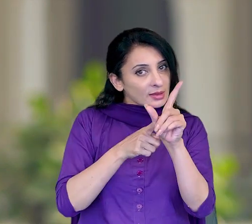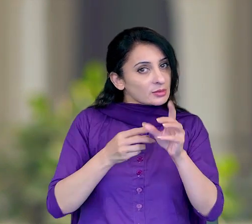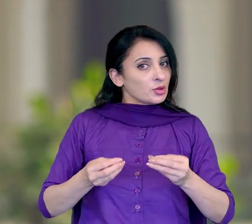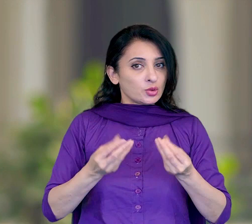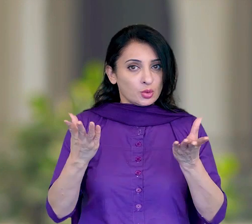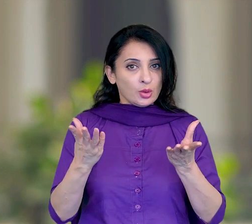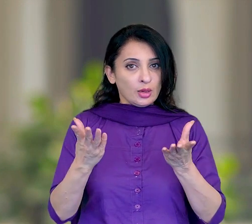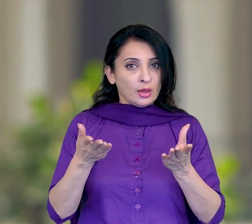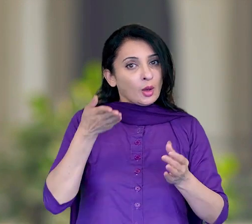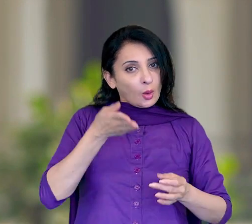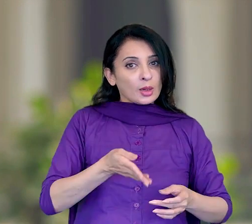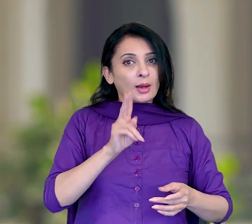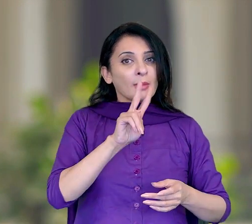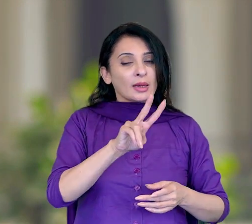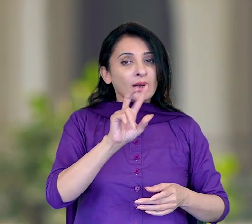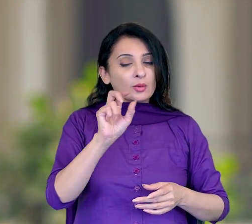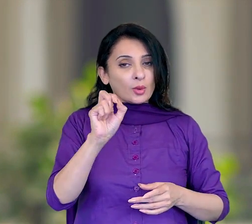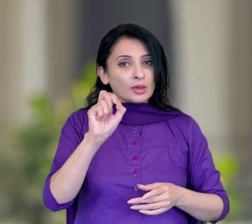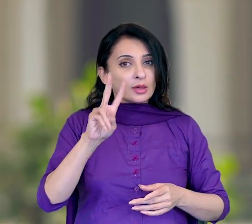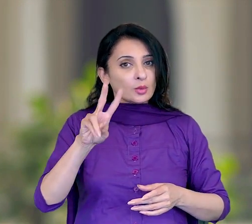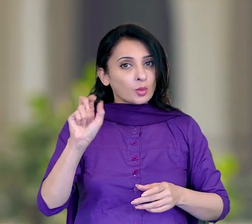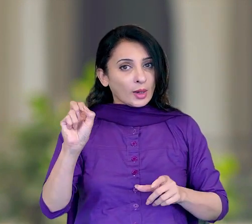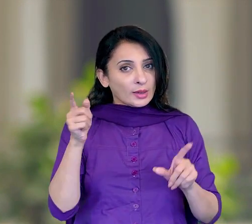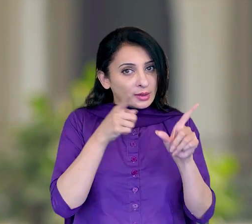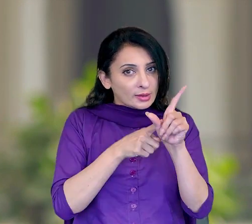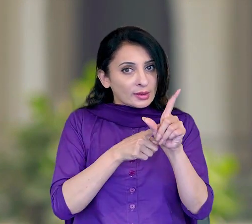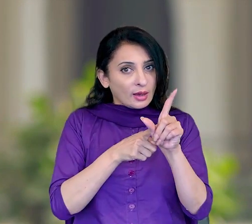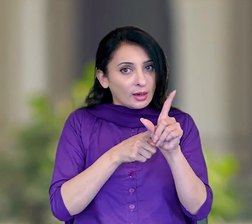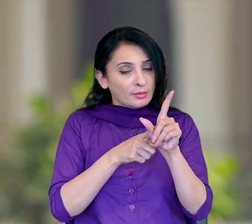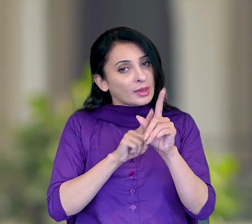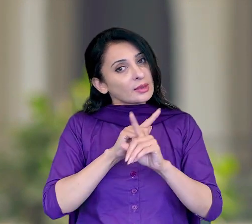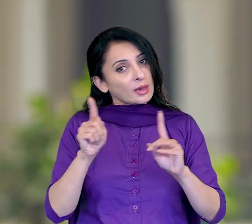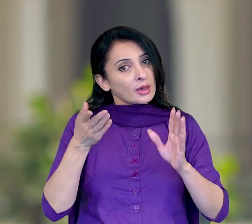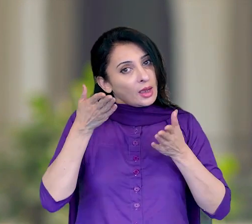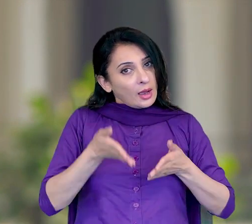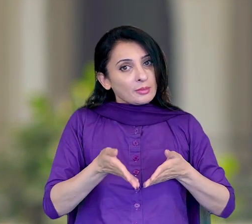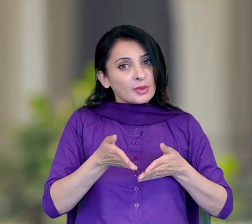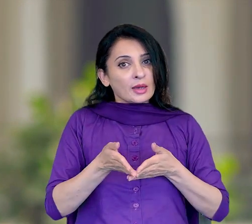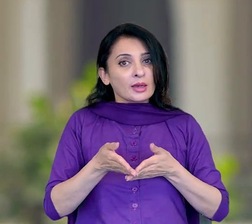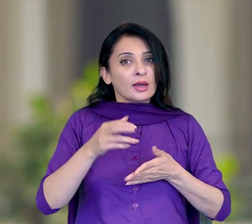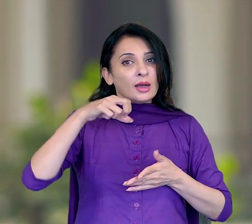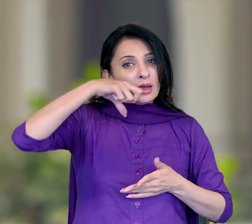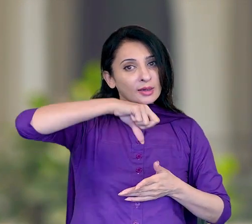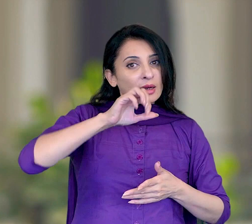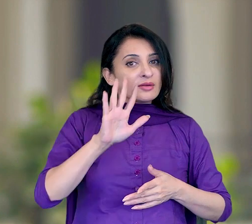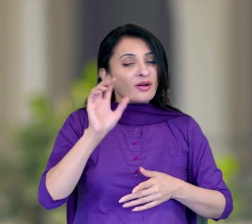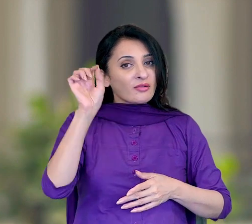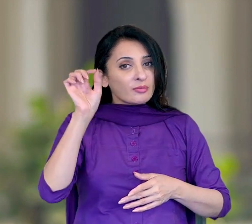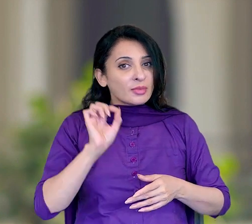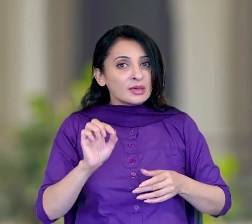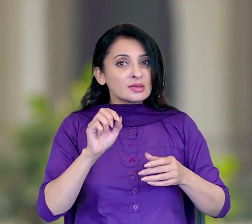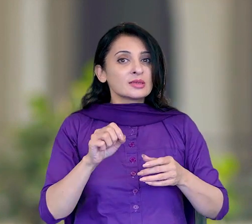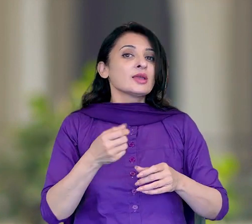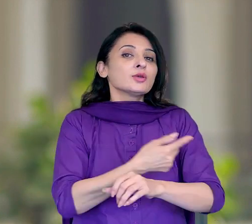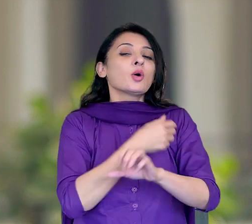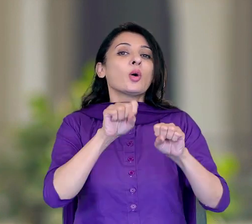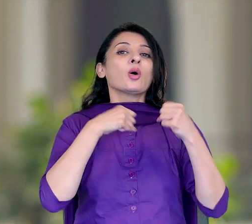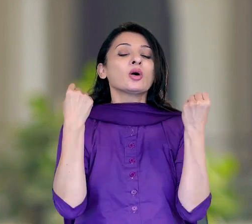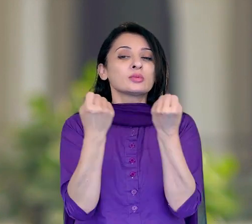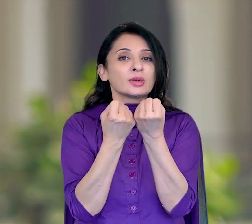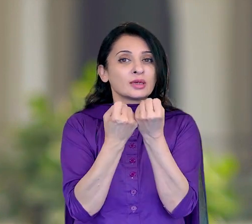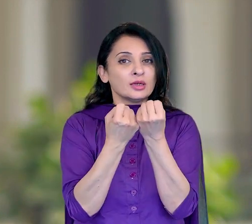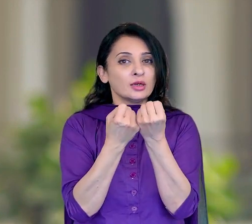to the data by the CDC, around 95% of the hospitals and clinics within the US were